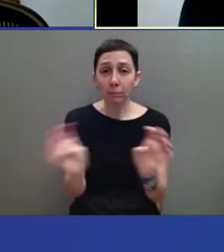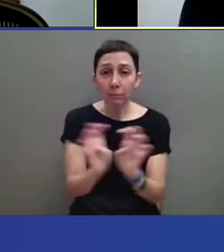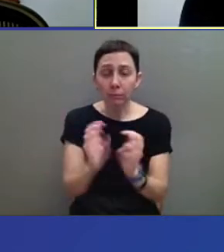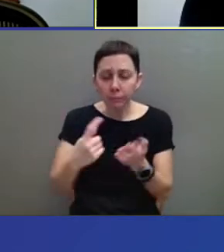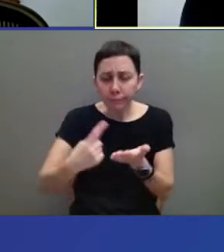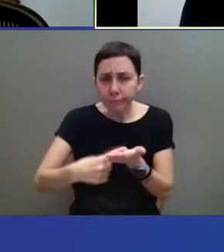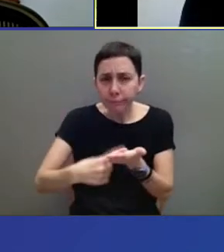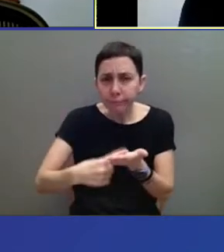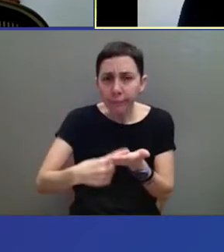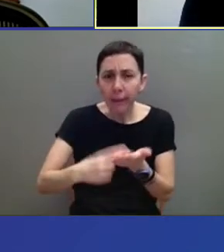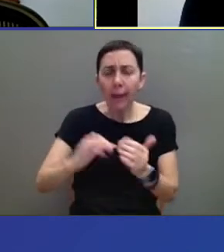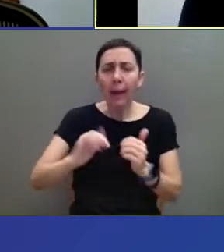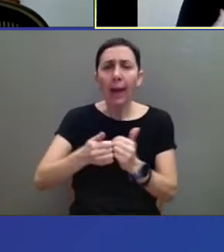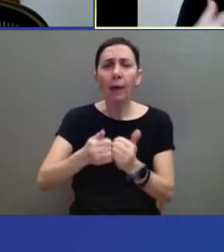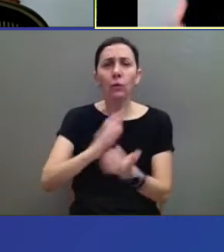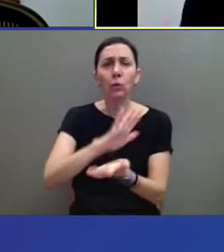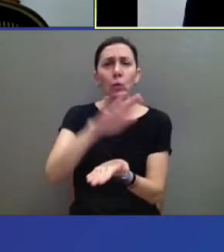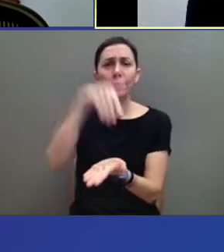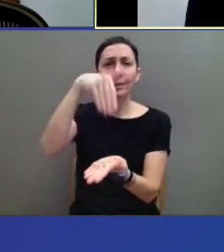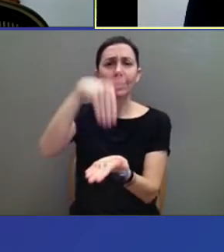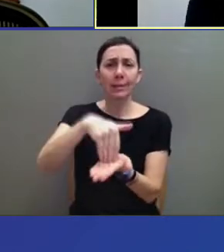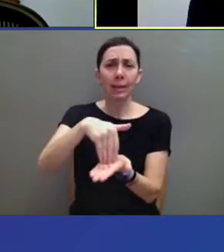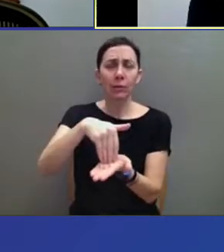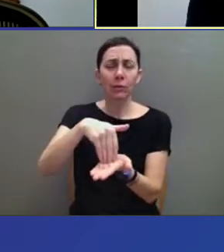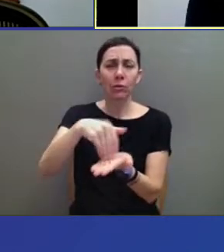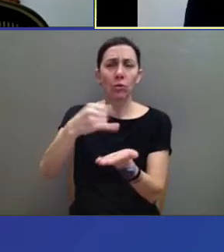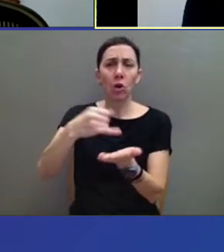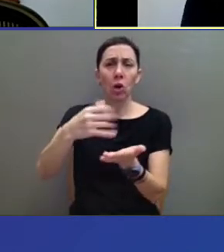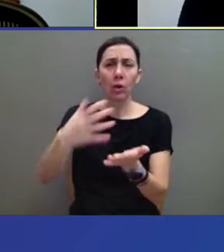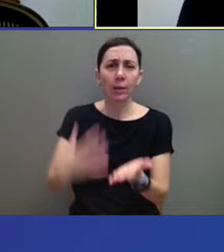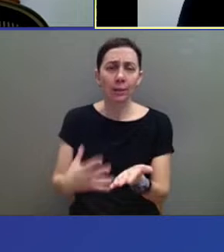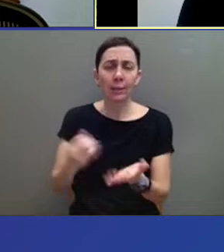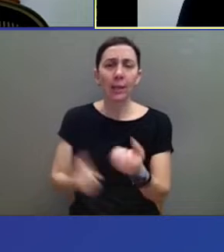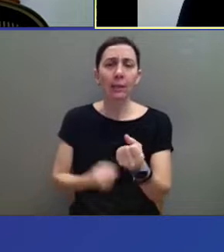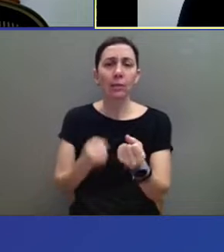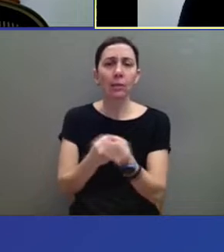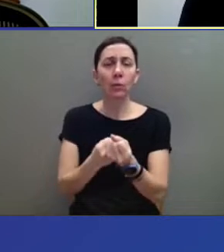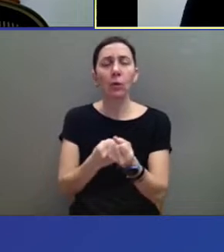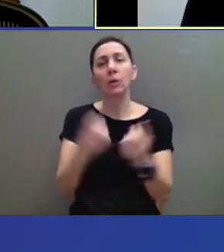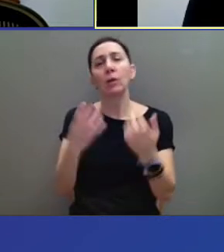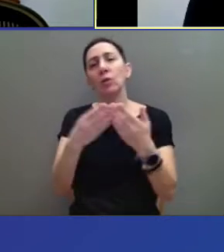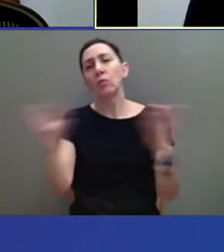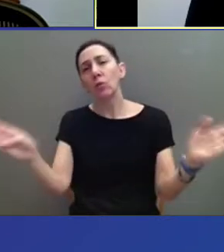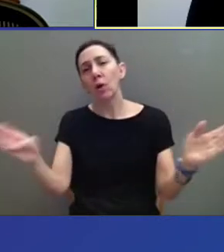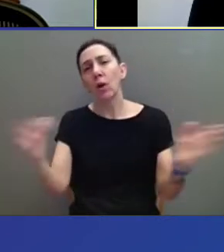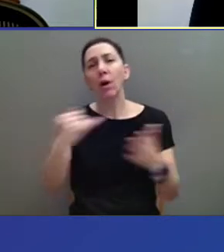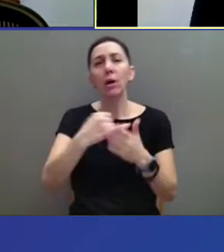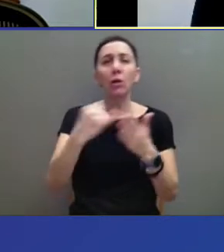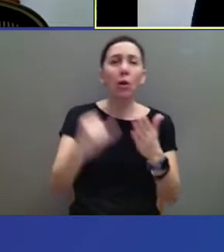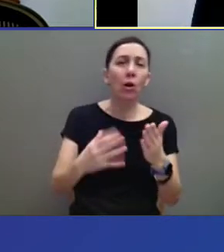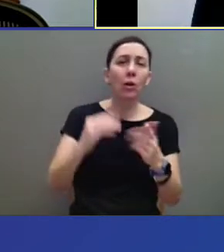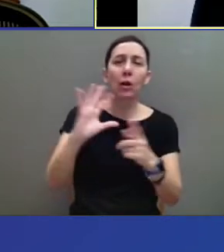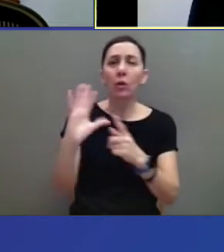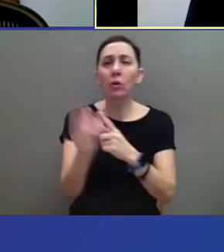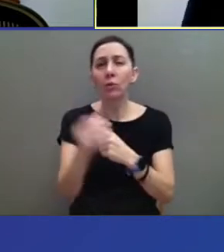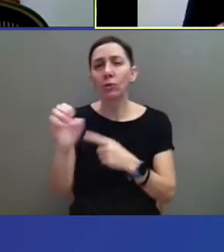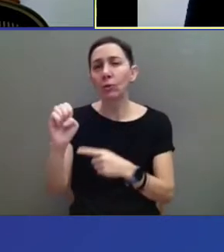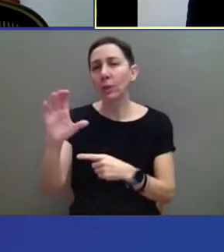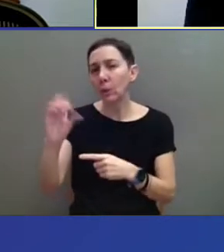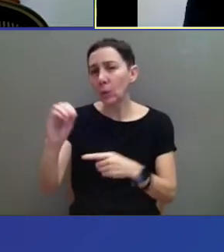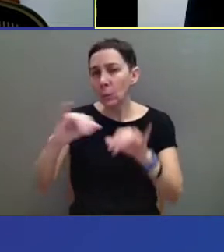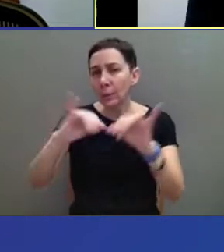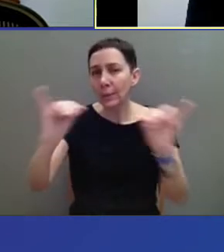to center artists while also working to support this broader arts and cultural ecosystem. And now we actually have